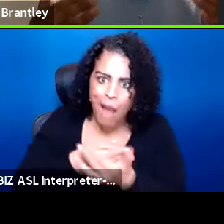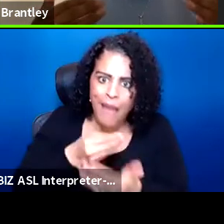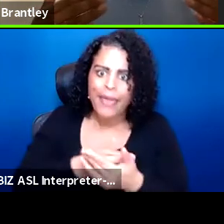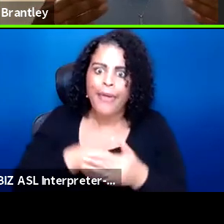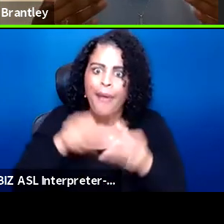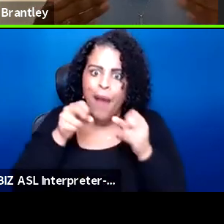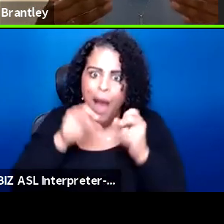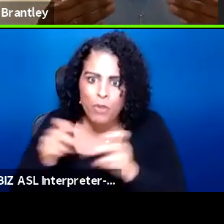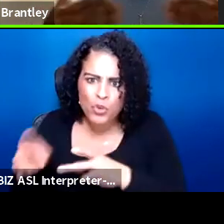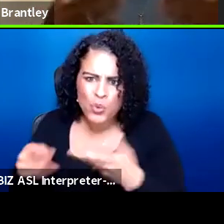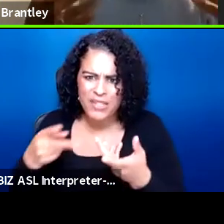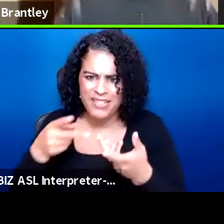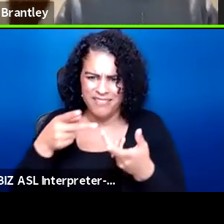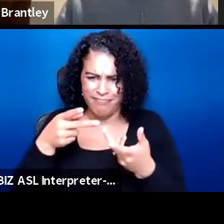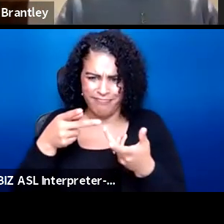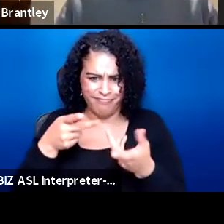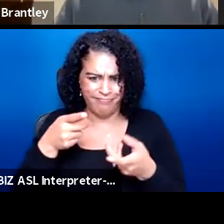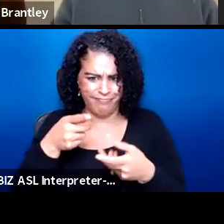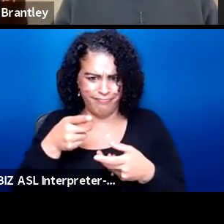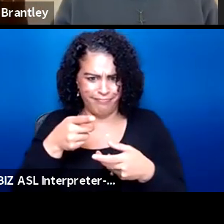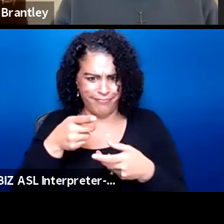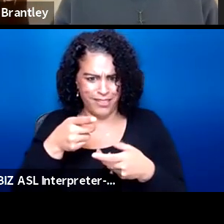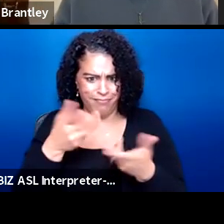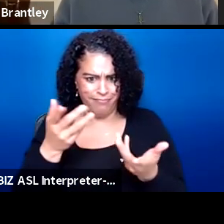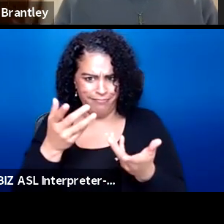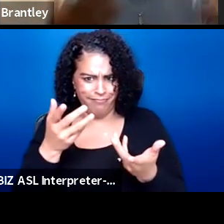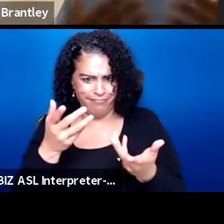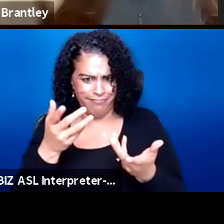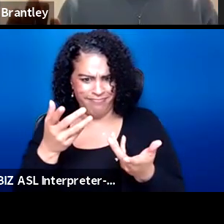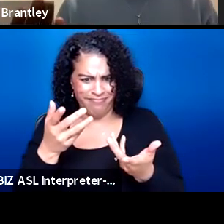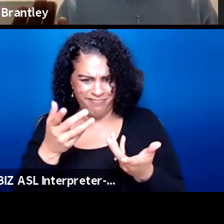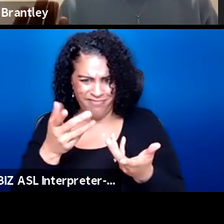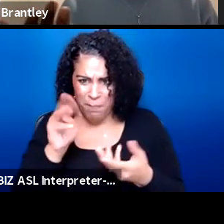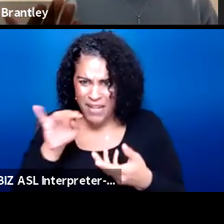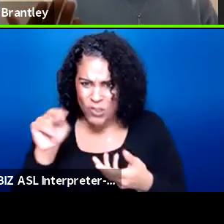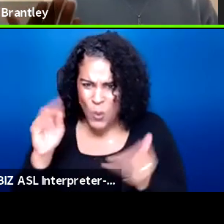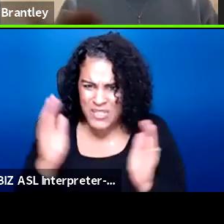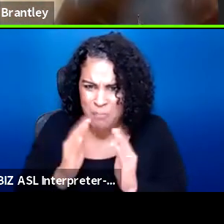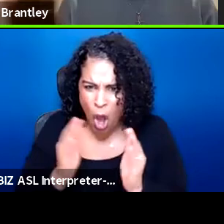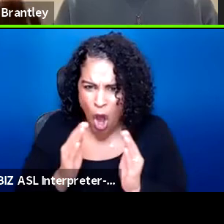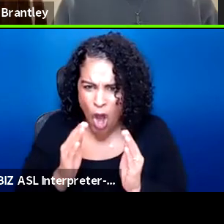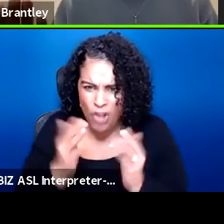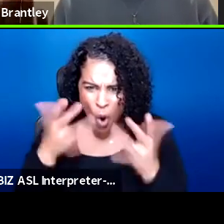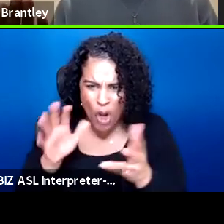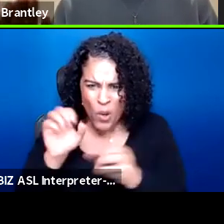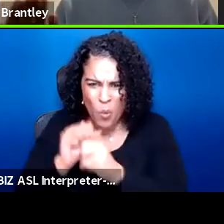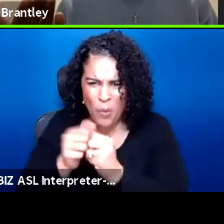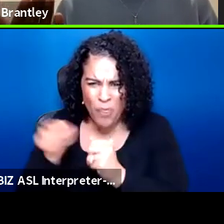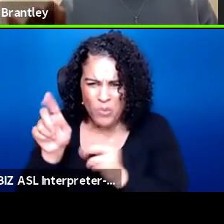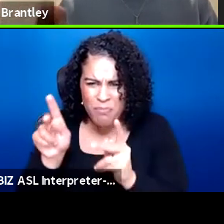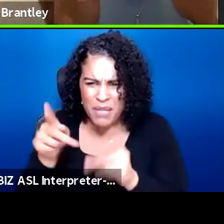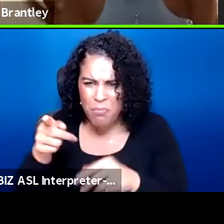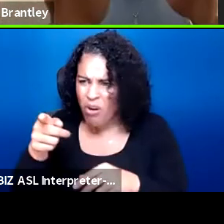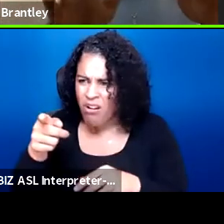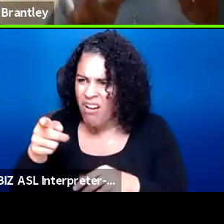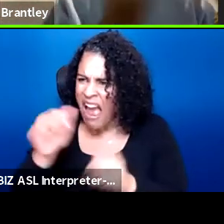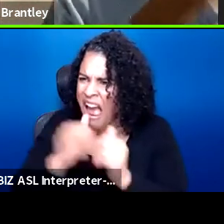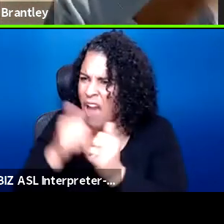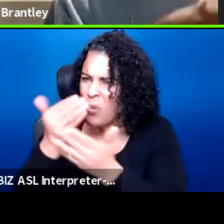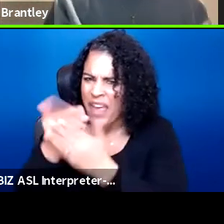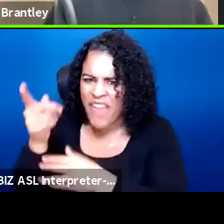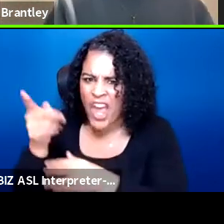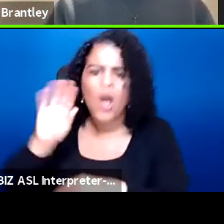opportunities, you know, and you yeah. have Minnesota small, you've worked with these people and you're like, well, how did you get there? And they're like, don't worry